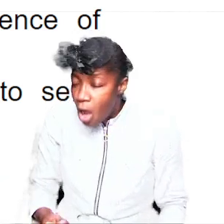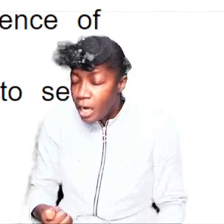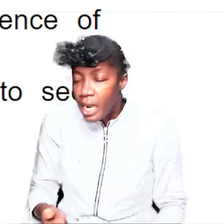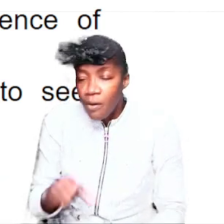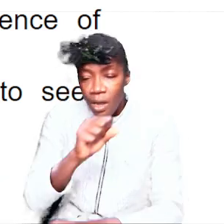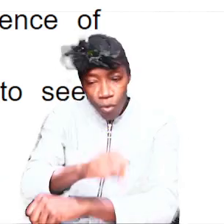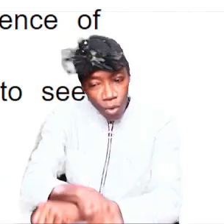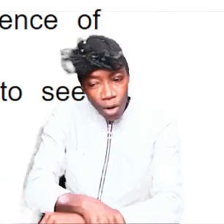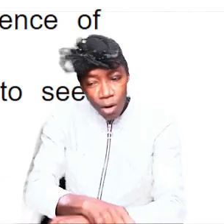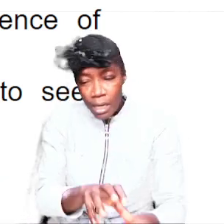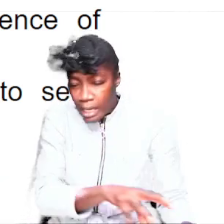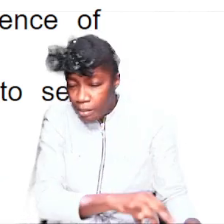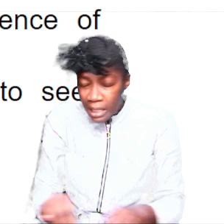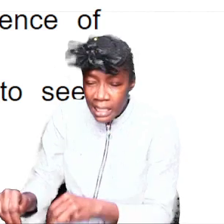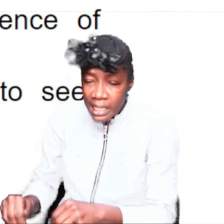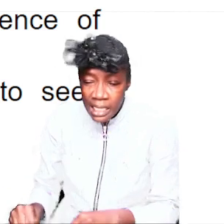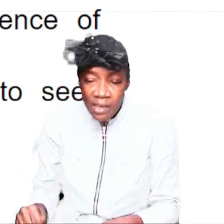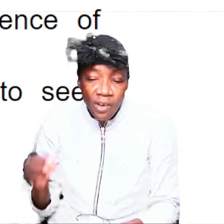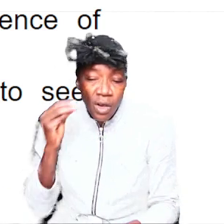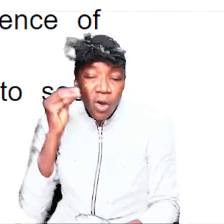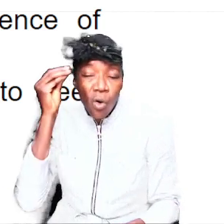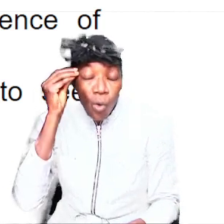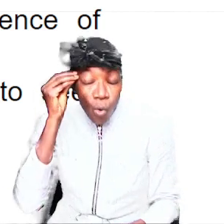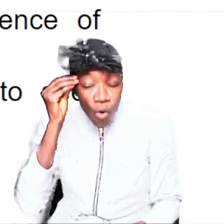he had left home to find